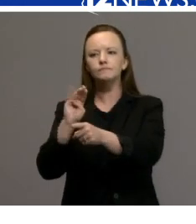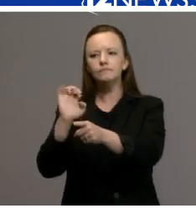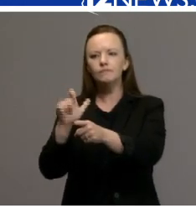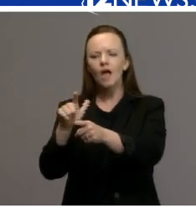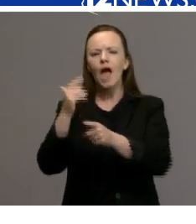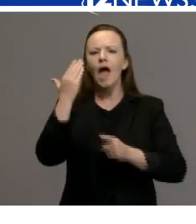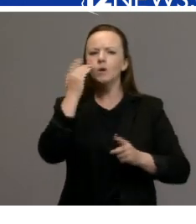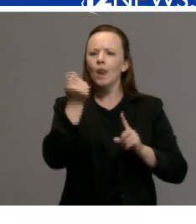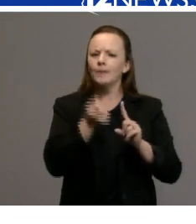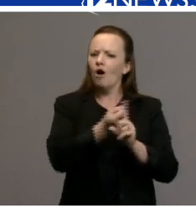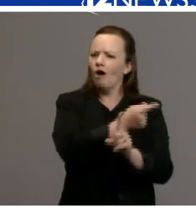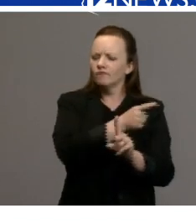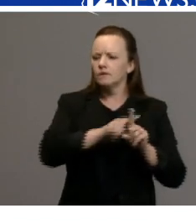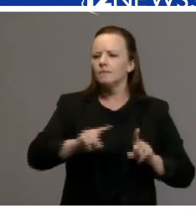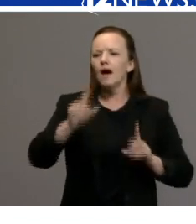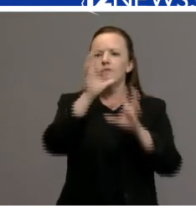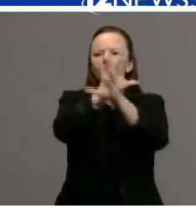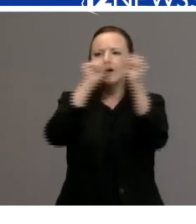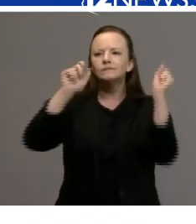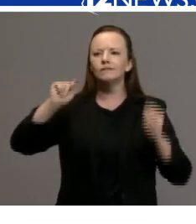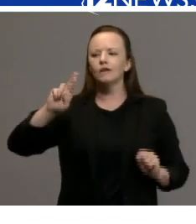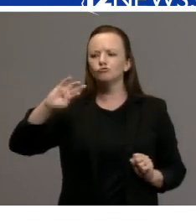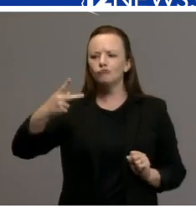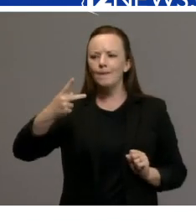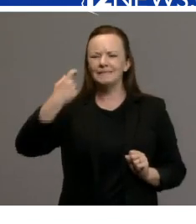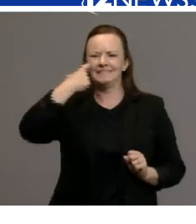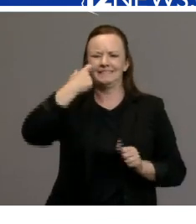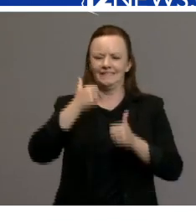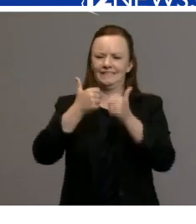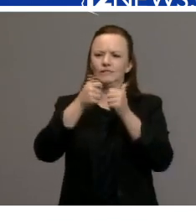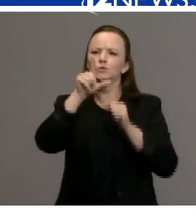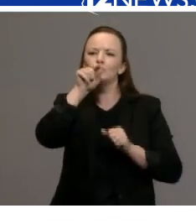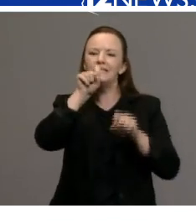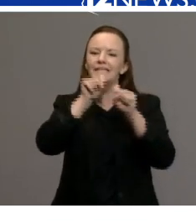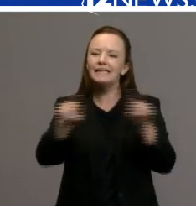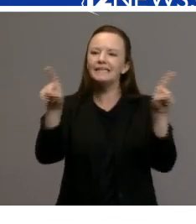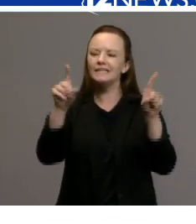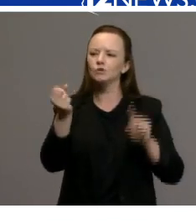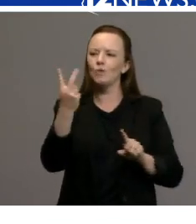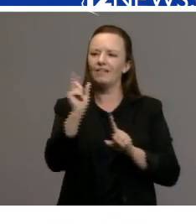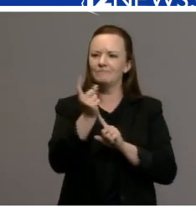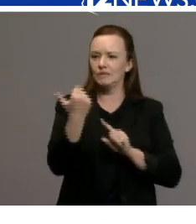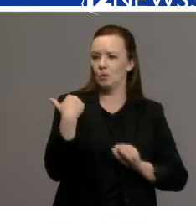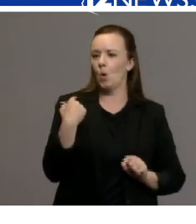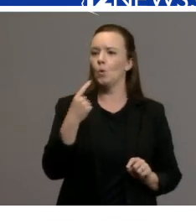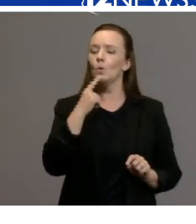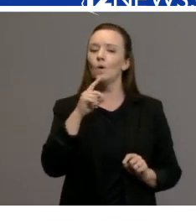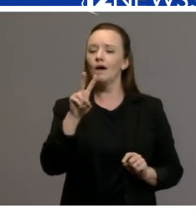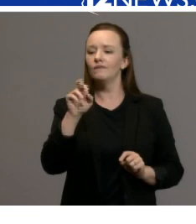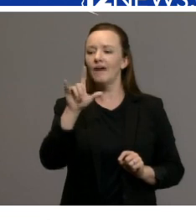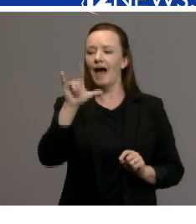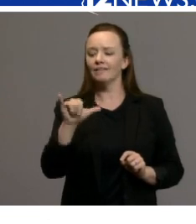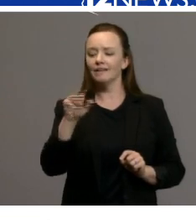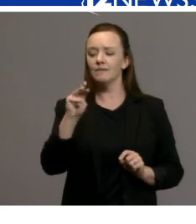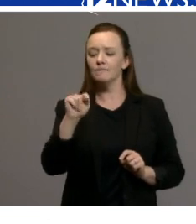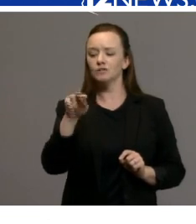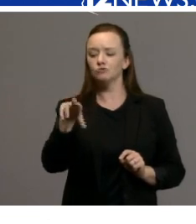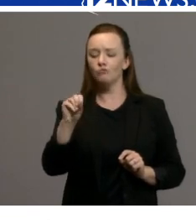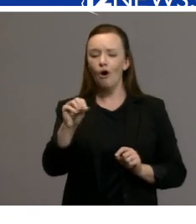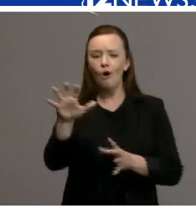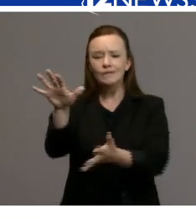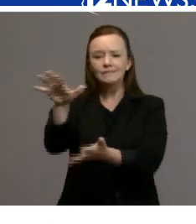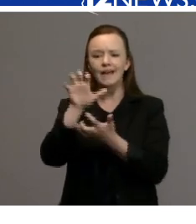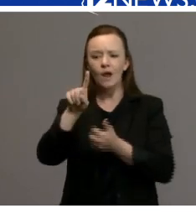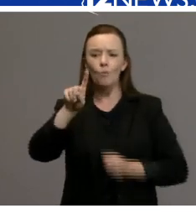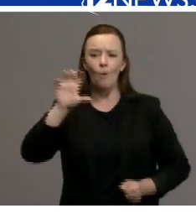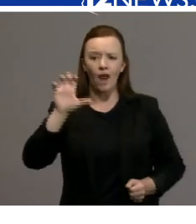about 12 minutes ago that Valley Metro is getting $100 million for the light rail. I was hoping to get your comments on that as well. I haven't seen